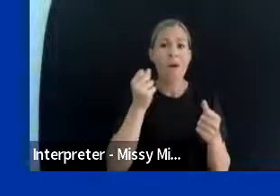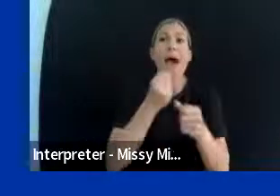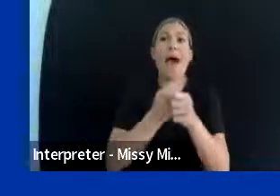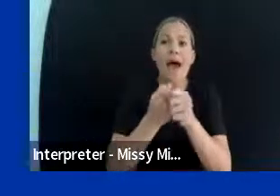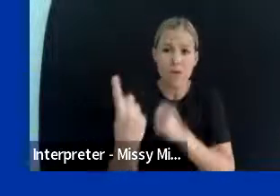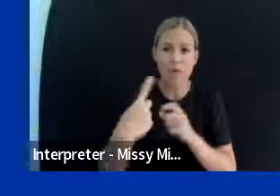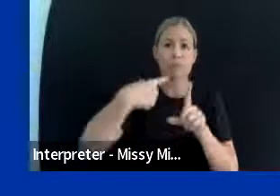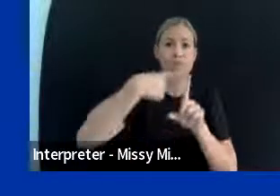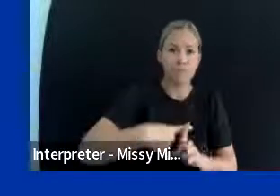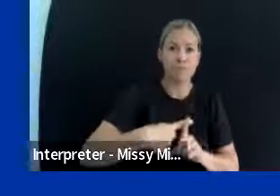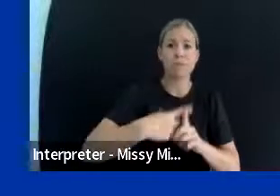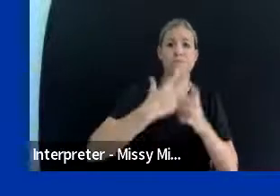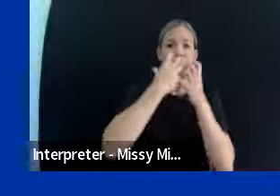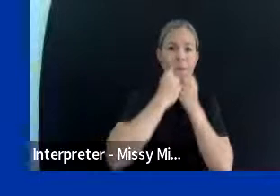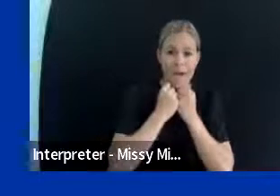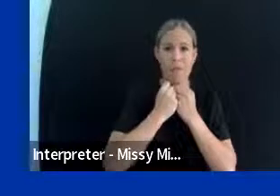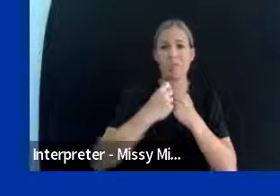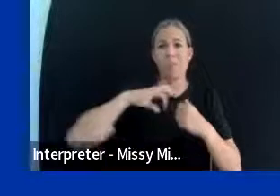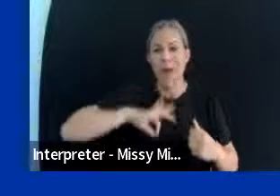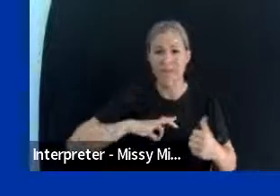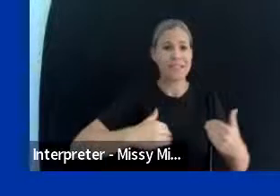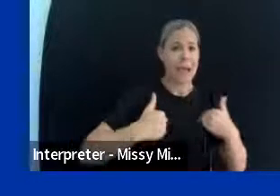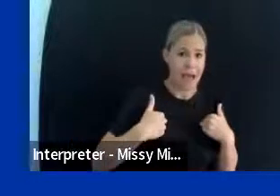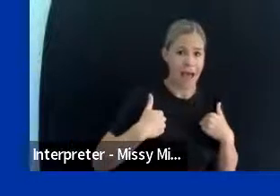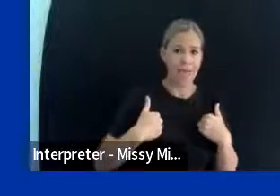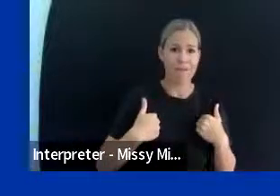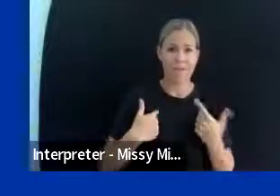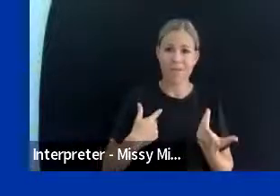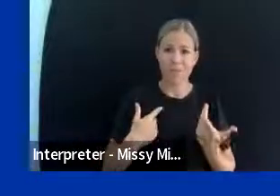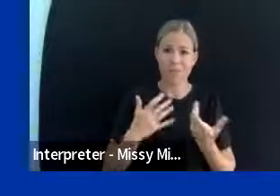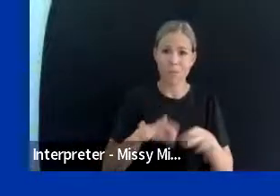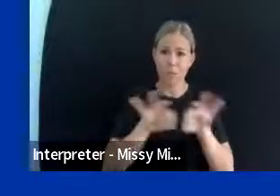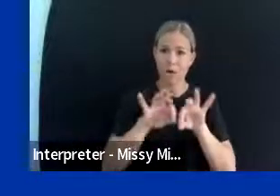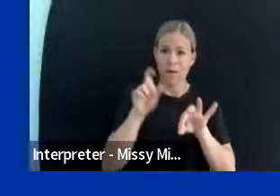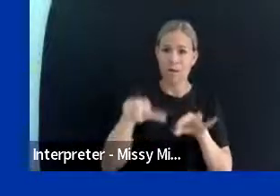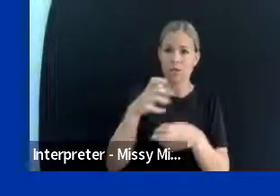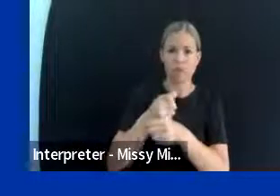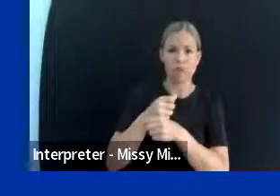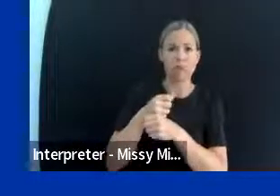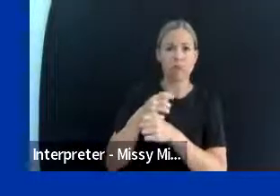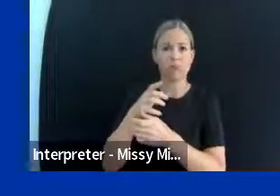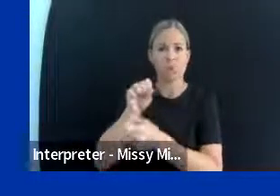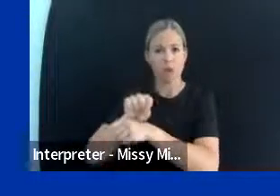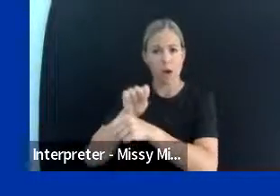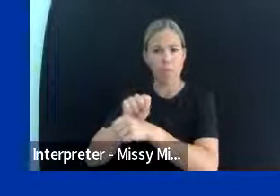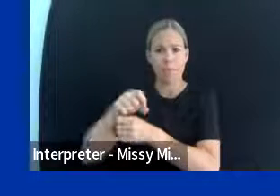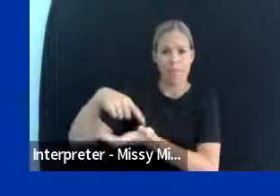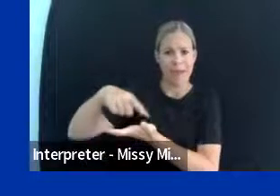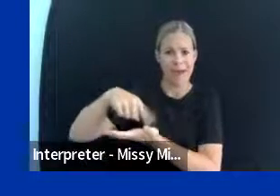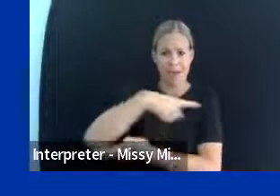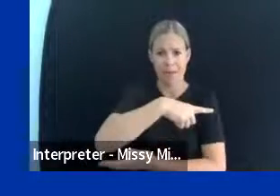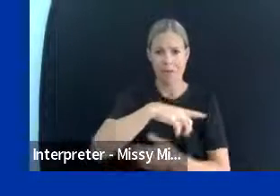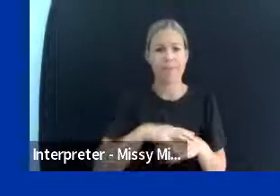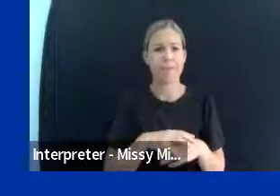pay. Right? As those transition coordinators, the employment specialists, the teachers in the school system, you know that every student